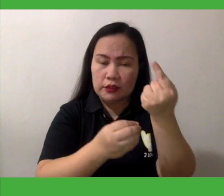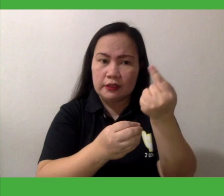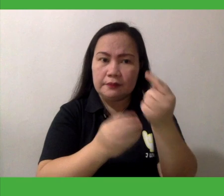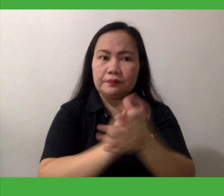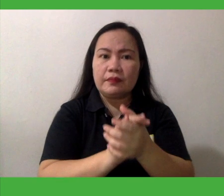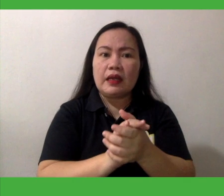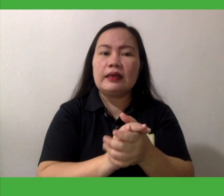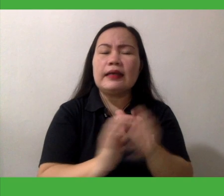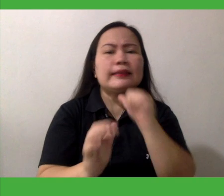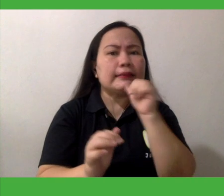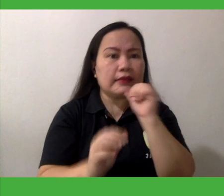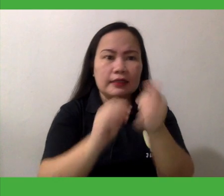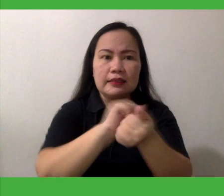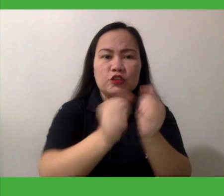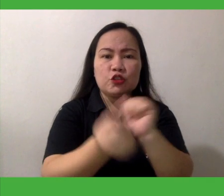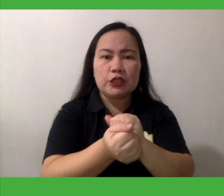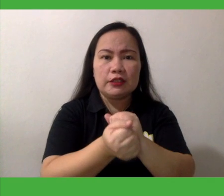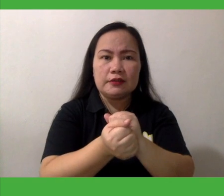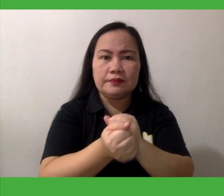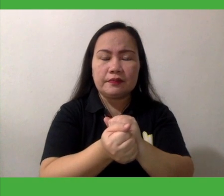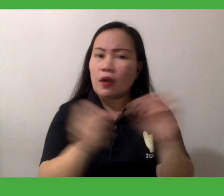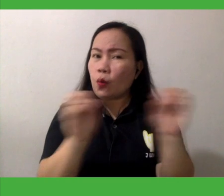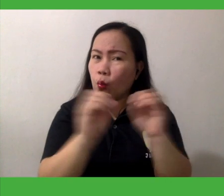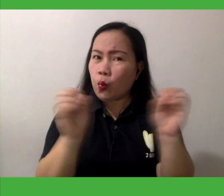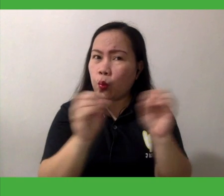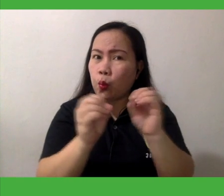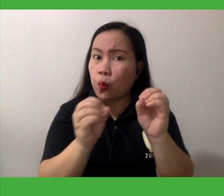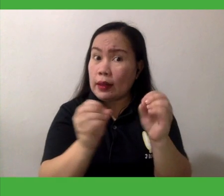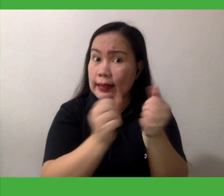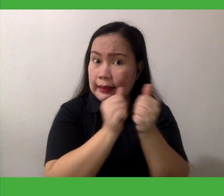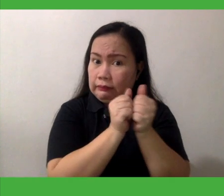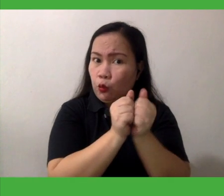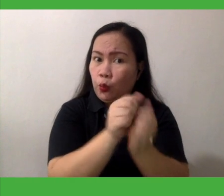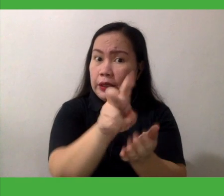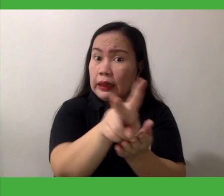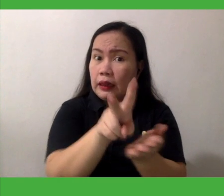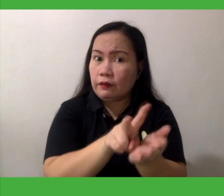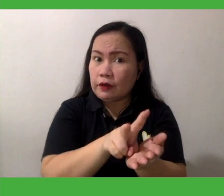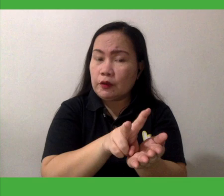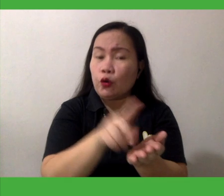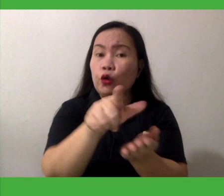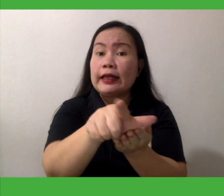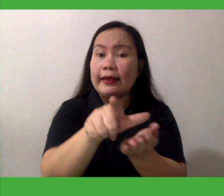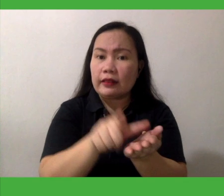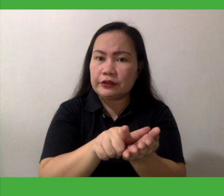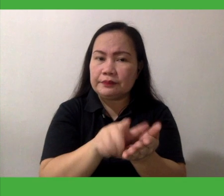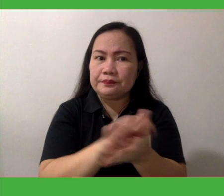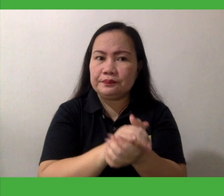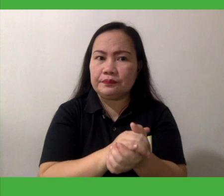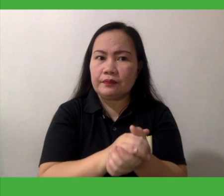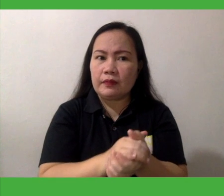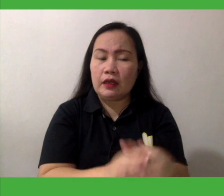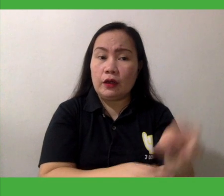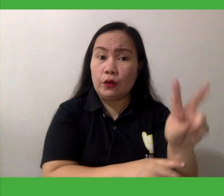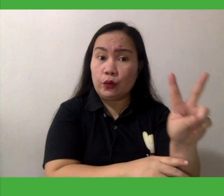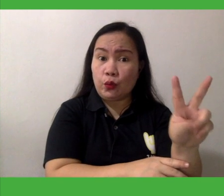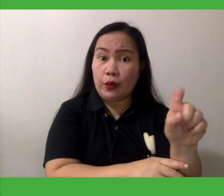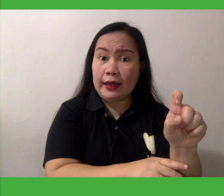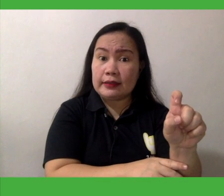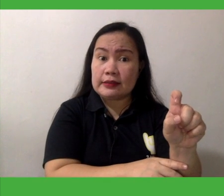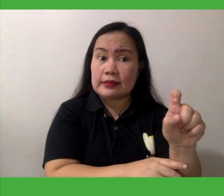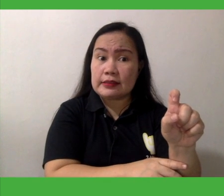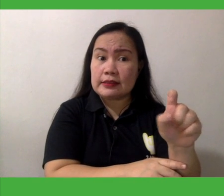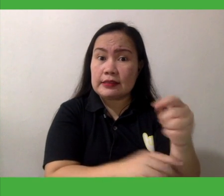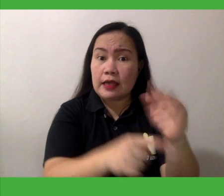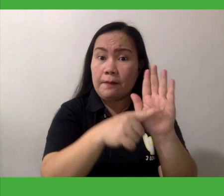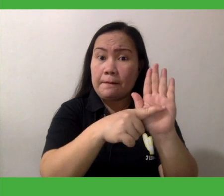ibig sabihin, ito rin yung mga number lang siya. Wala siyang kasamang variable. Okay? And